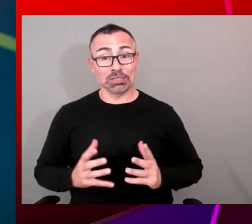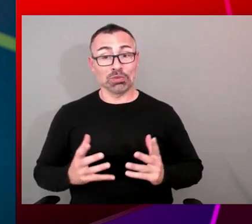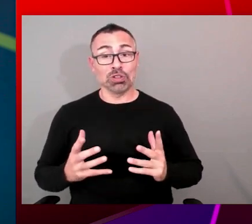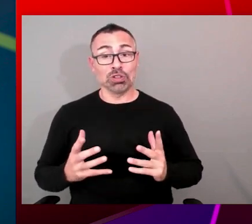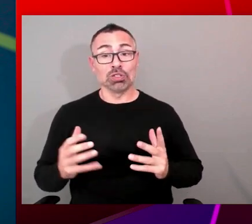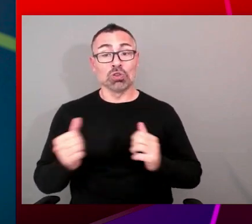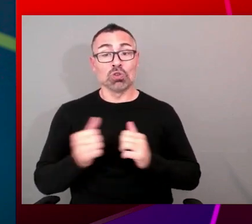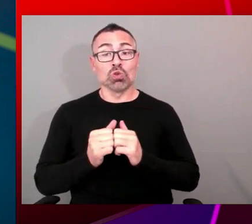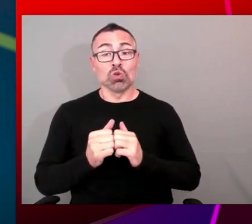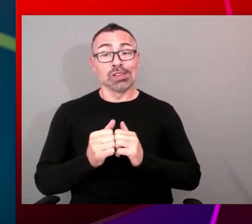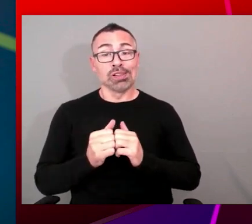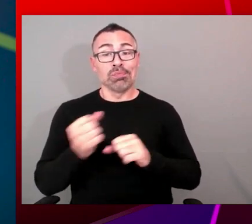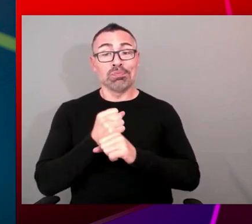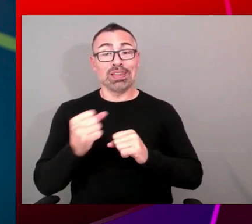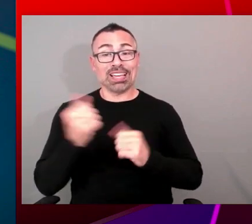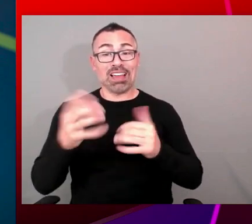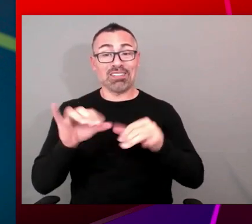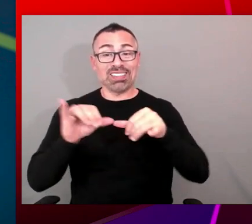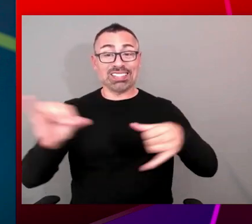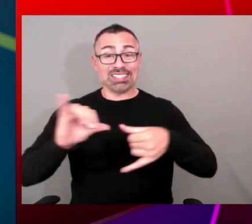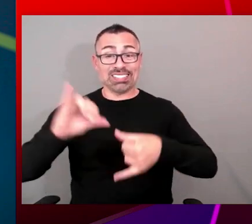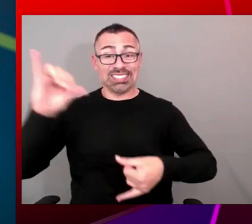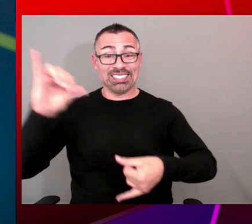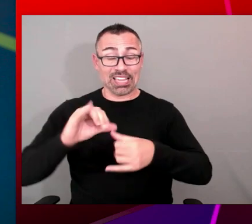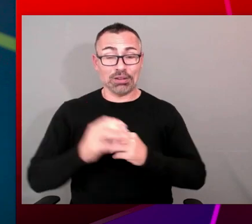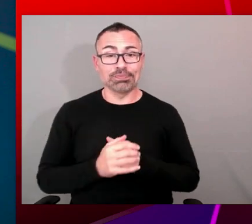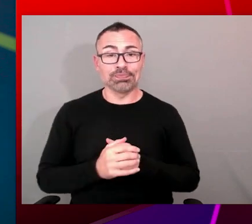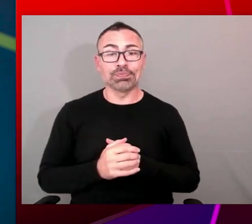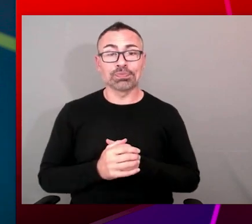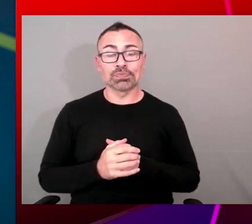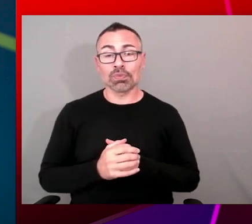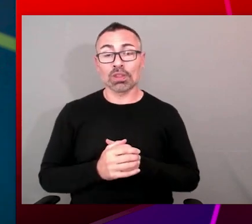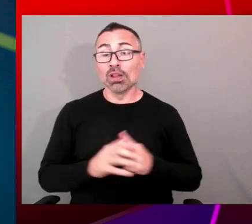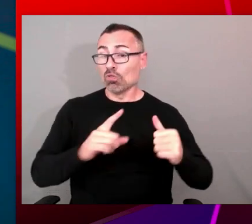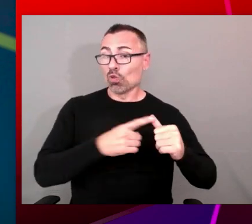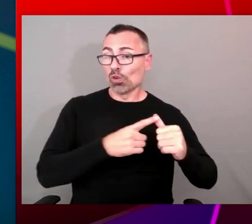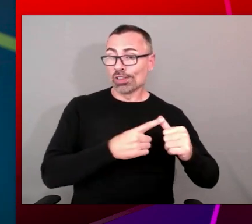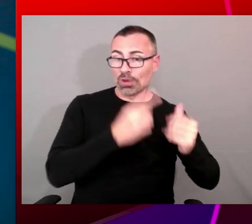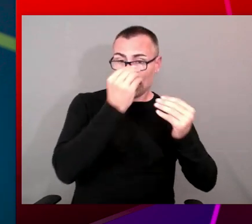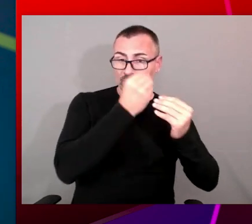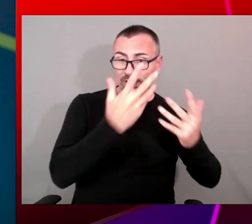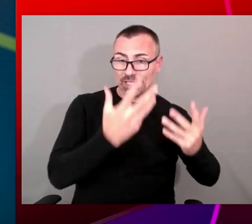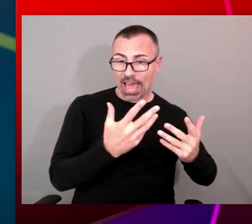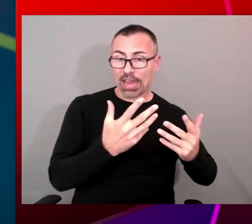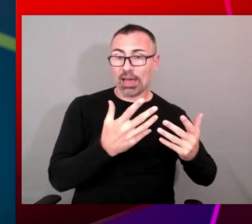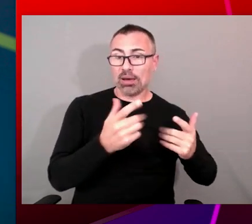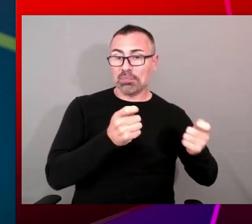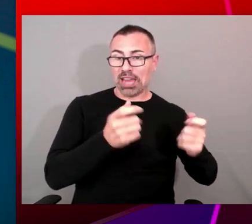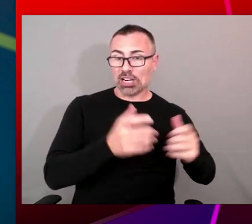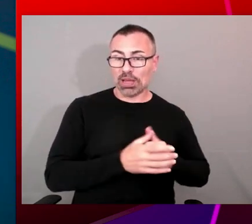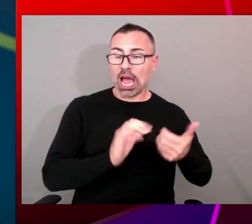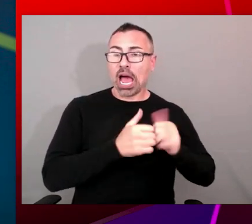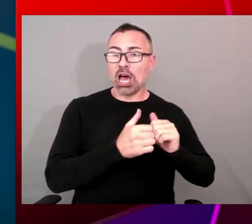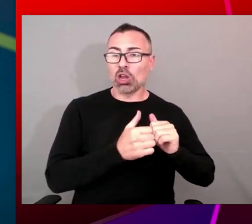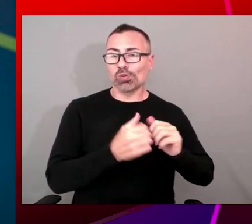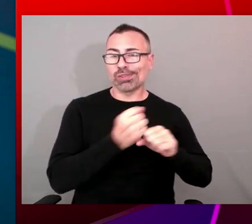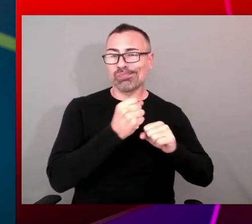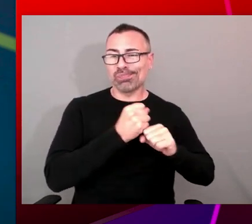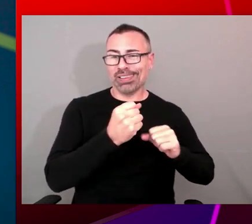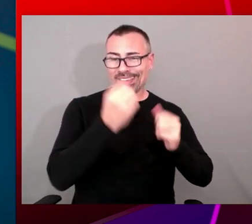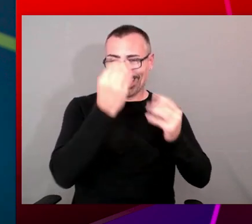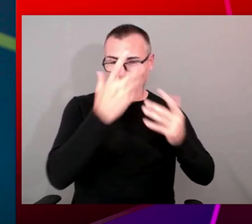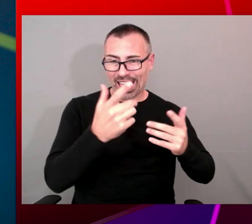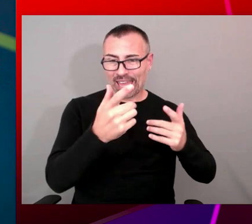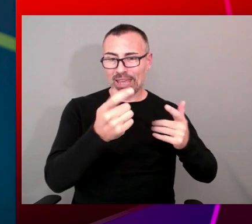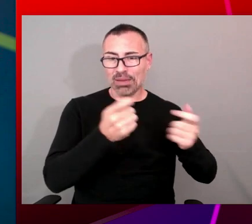scale? Mm-hmm. And I think there's a few things there. One is obviously data management. So how do we make data in the industry, we